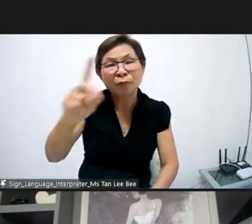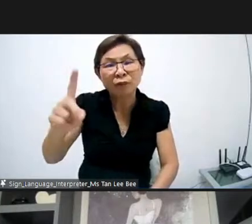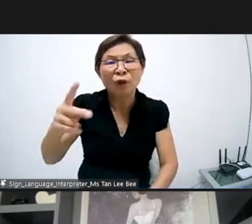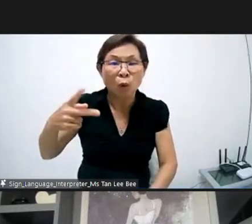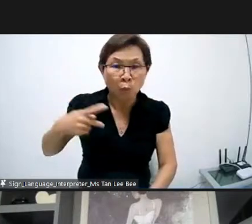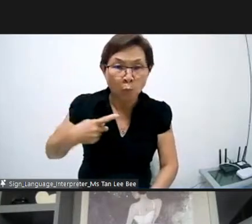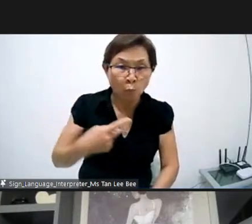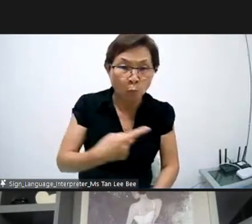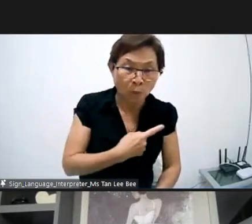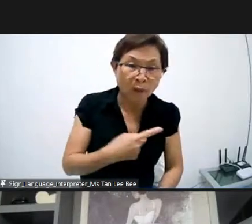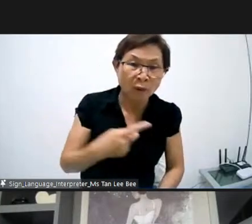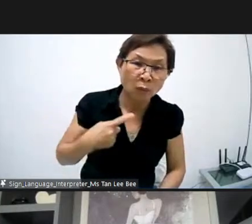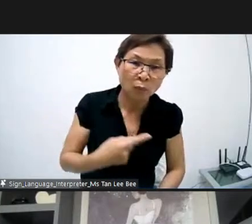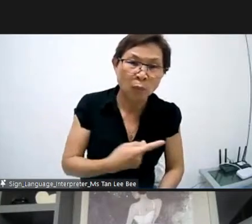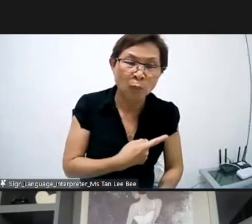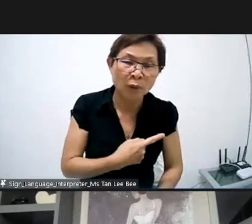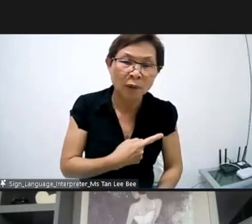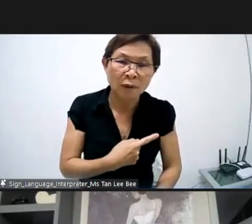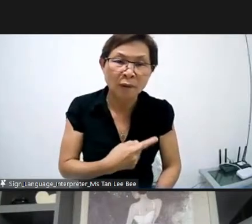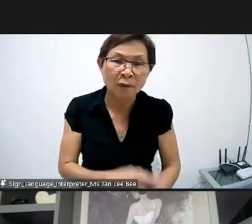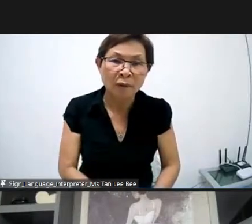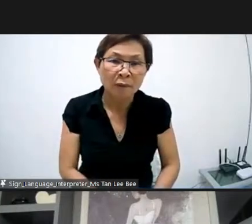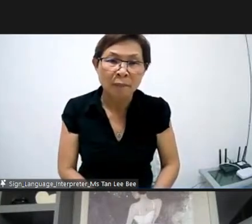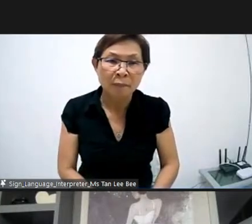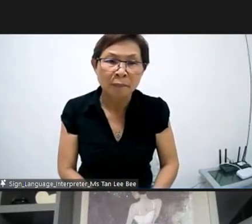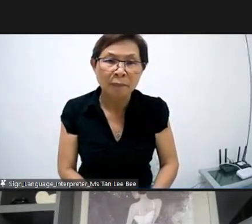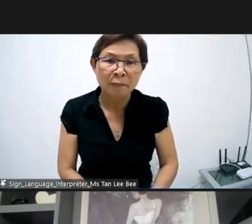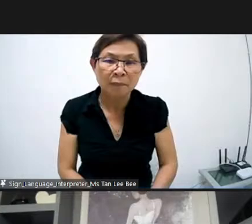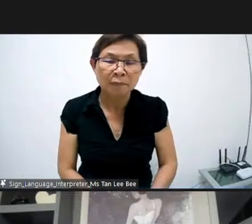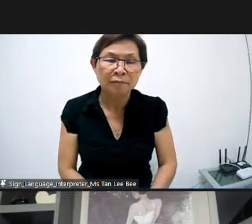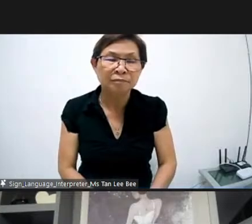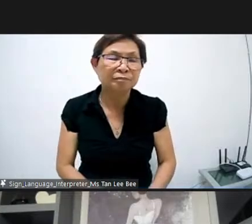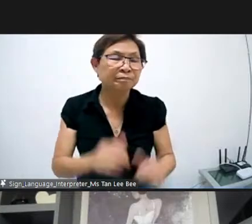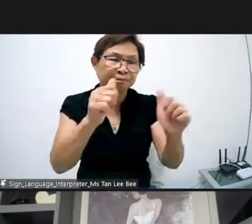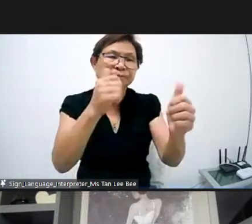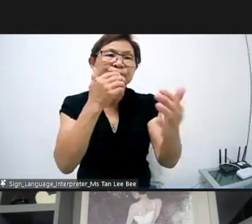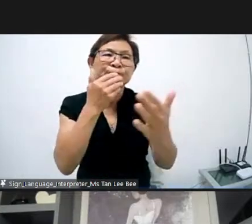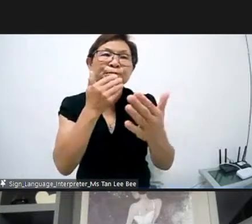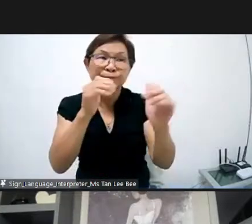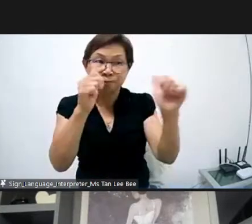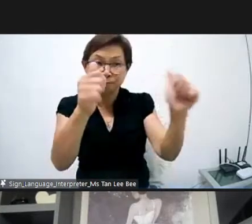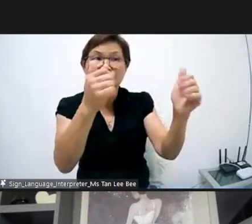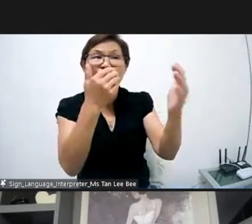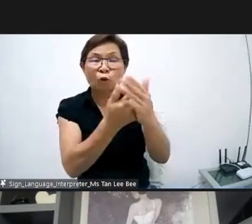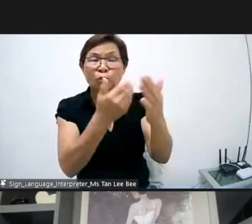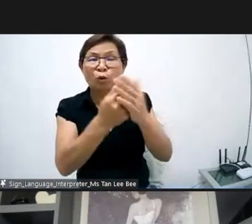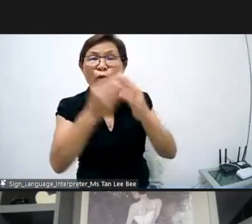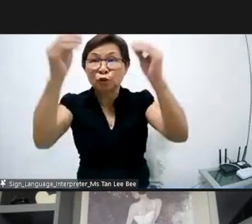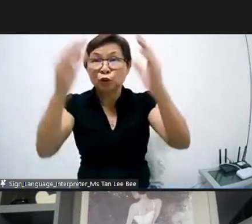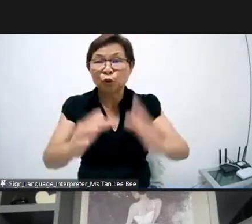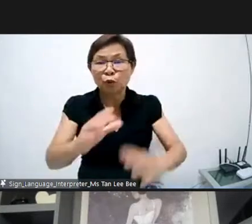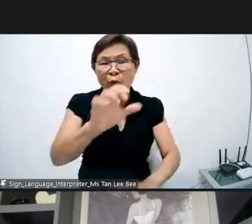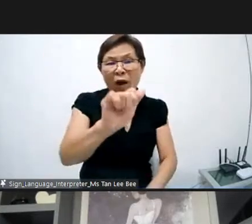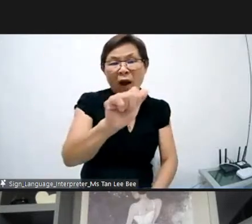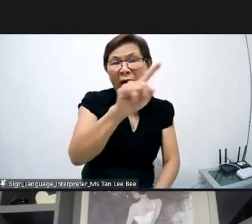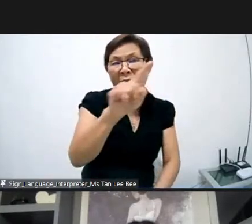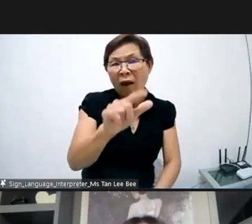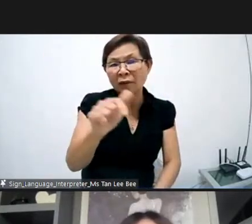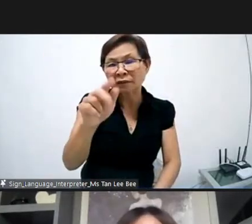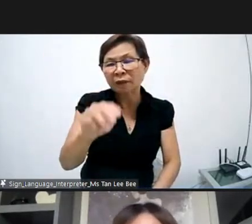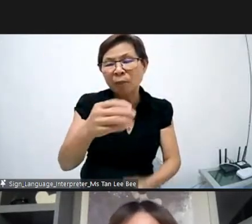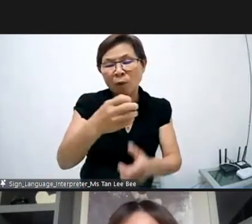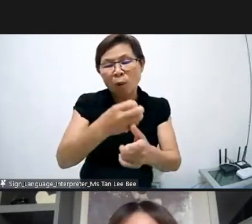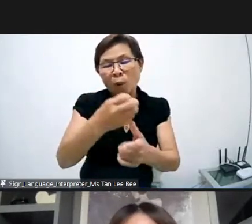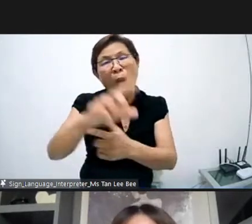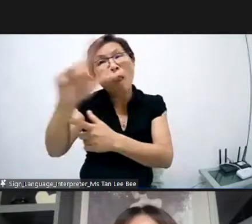will get, Well said, Cikgu Azam. I believe that when all of you or other educators